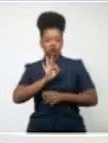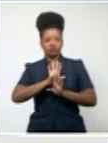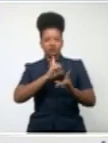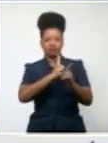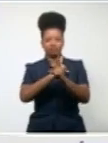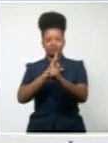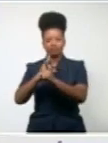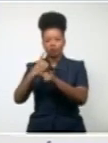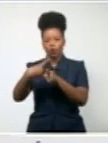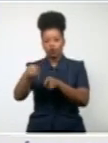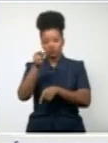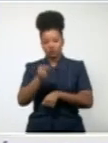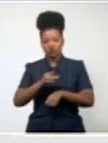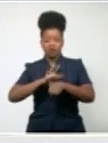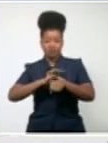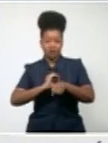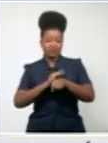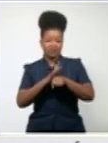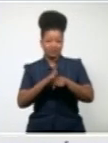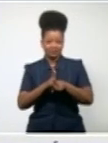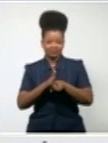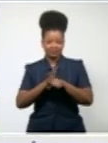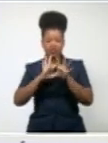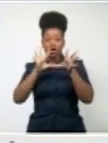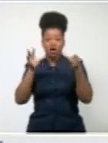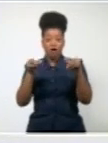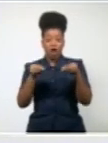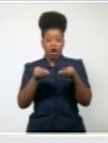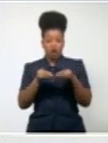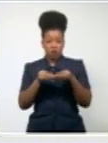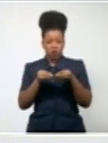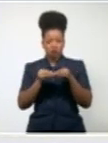cases, and thus